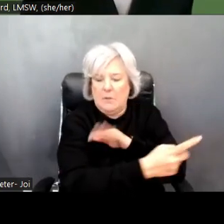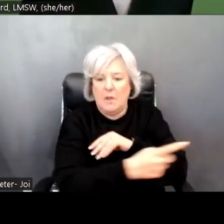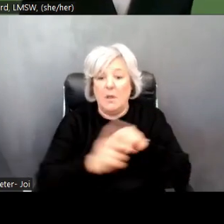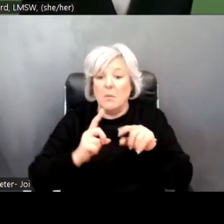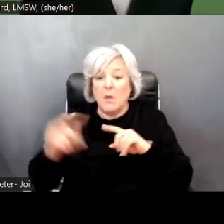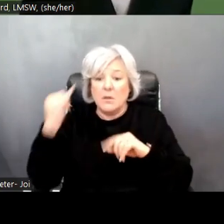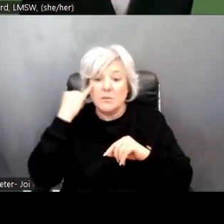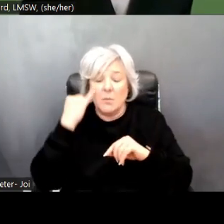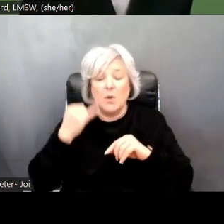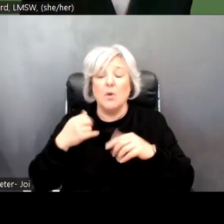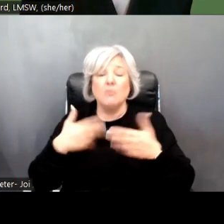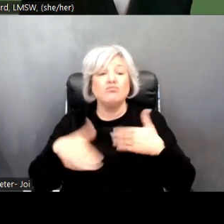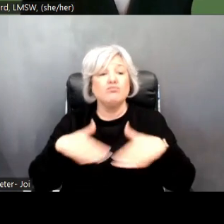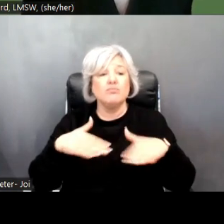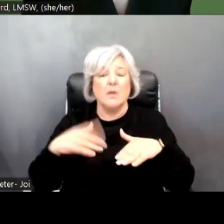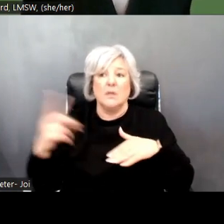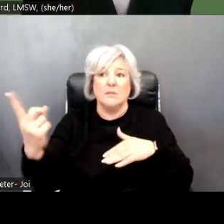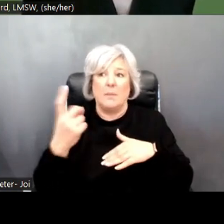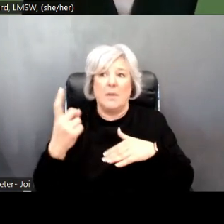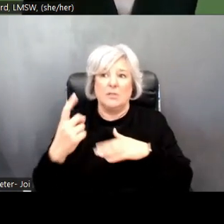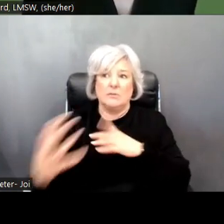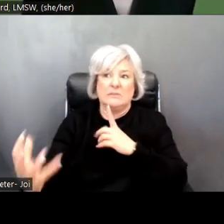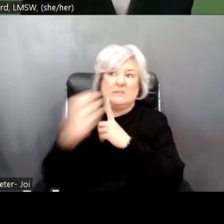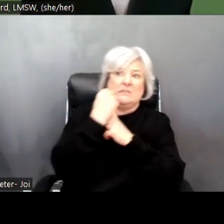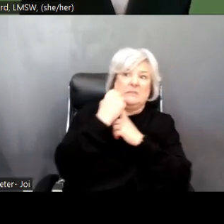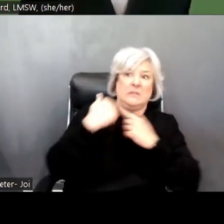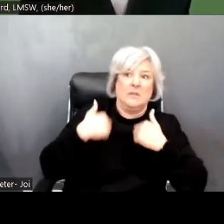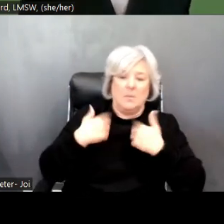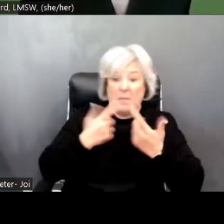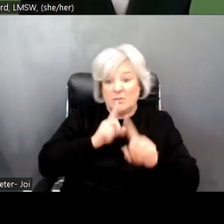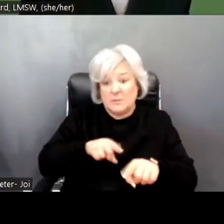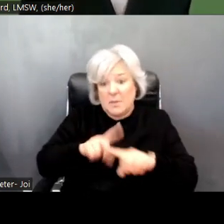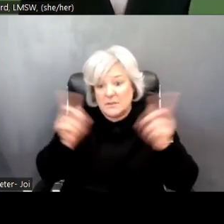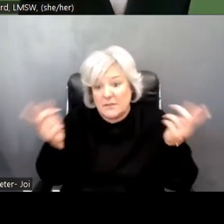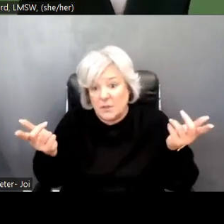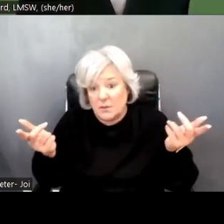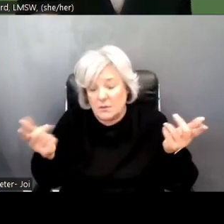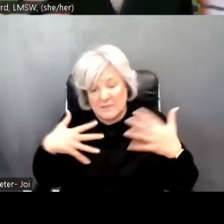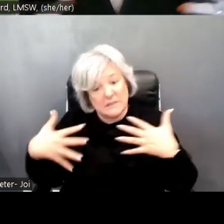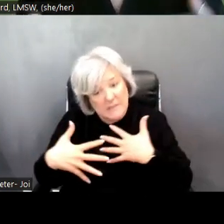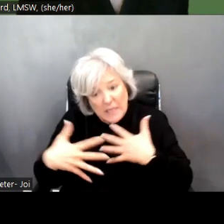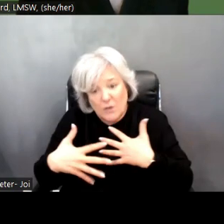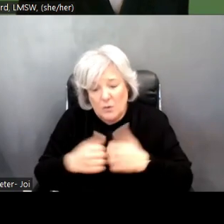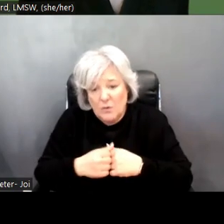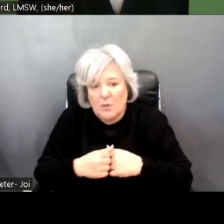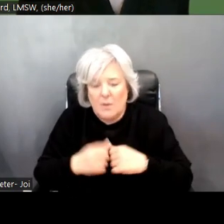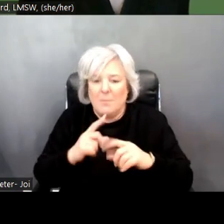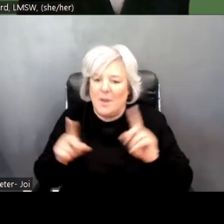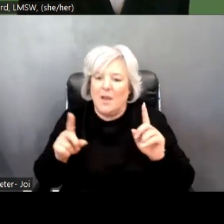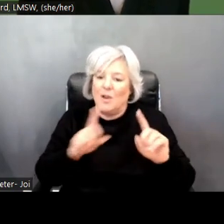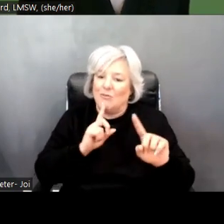somebody who's looking to assault me, then my response may be different. It's very scary, but it's a response